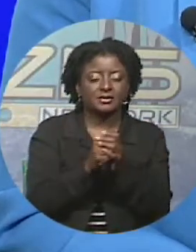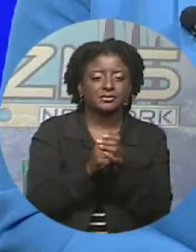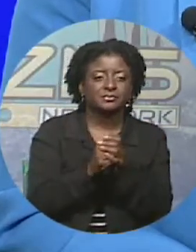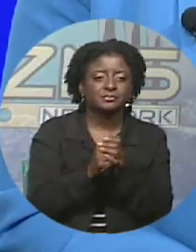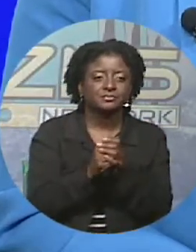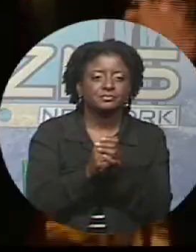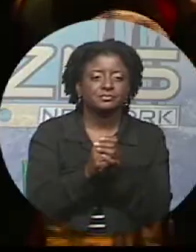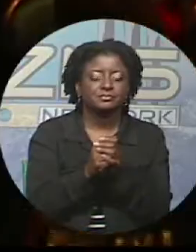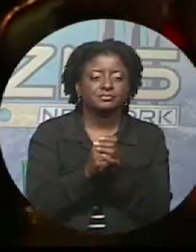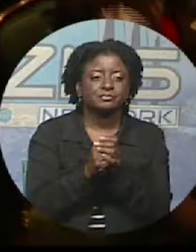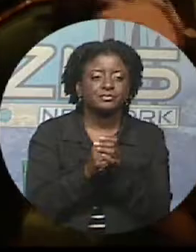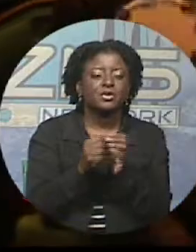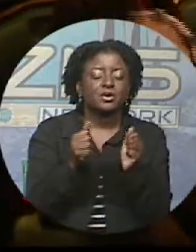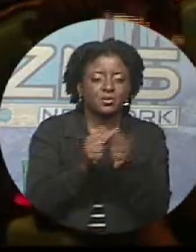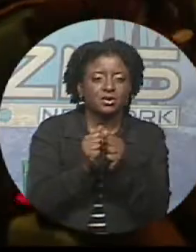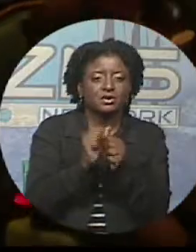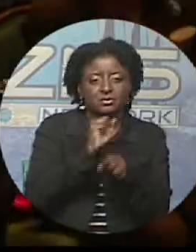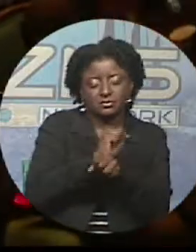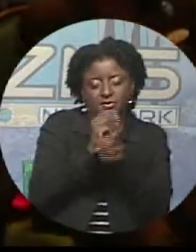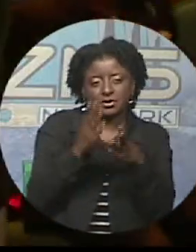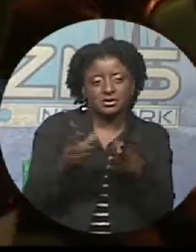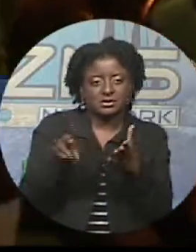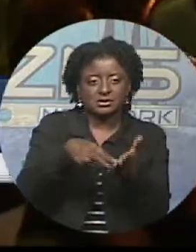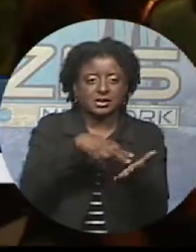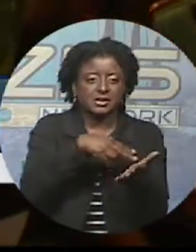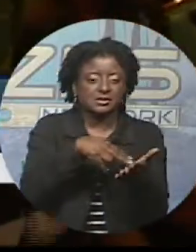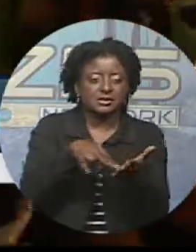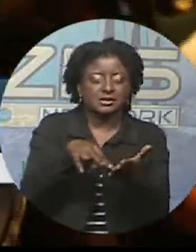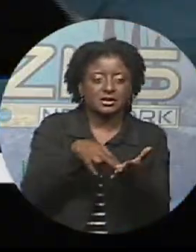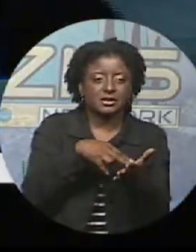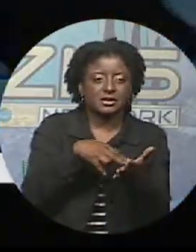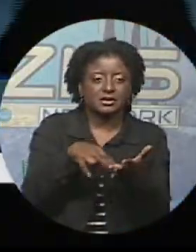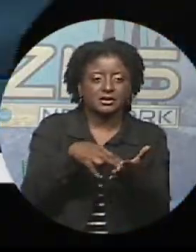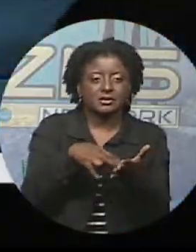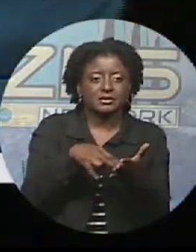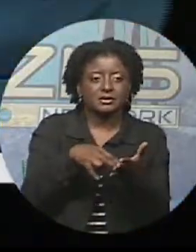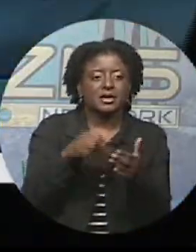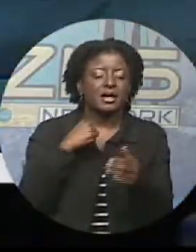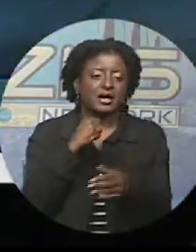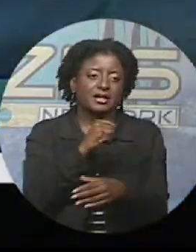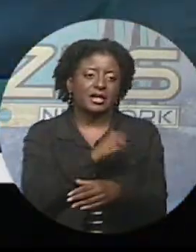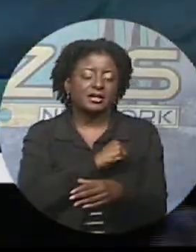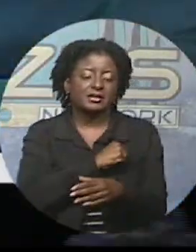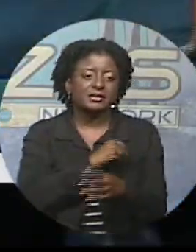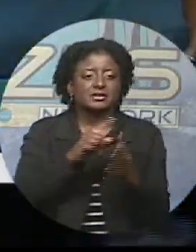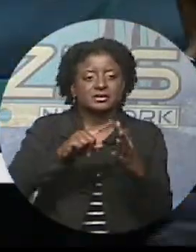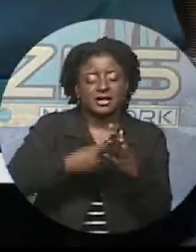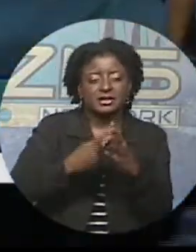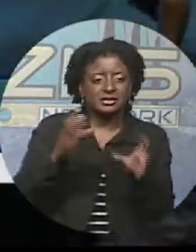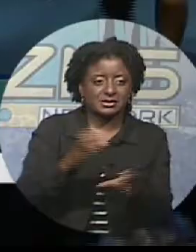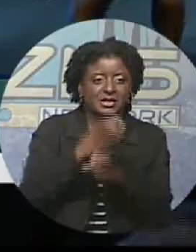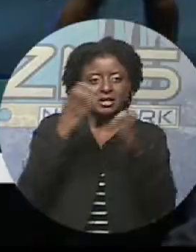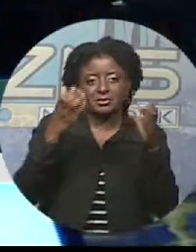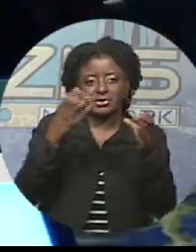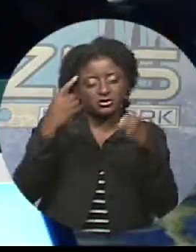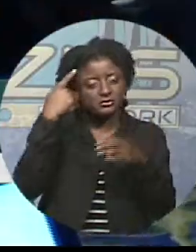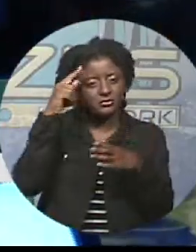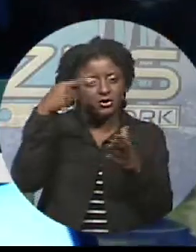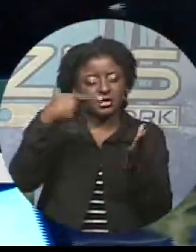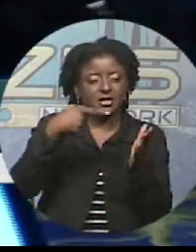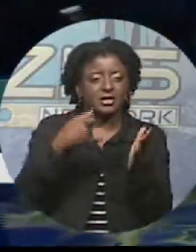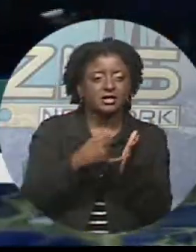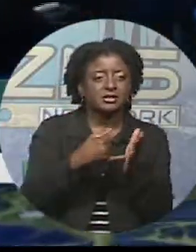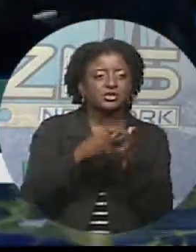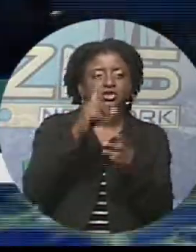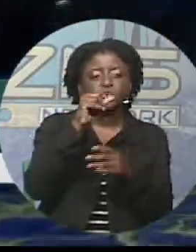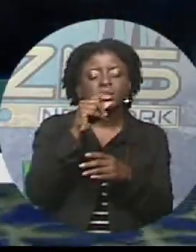begun. With employees dancing to the pulsating sounds of the rhythm band, Atlantis kicked off celebrations for its 20th